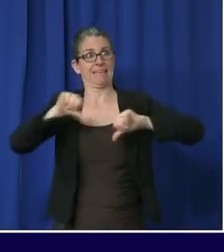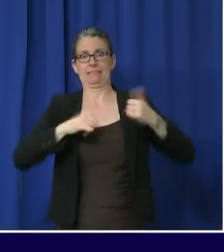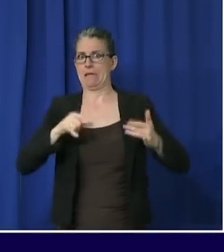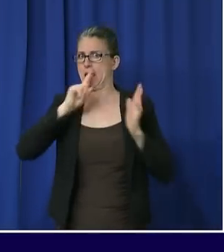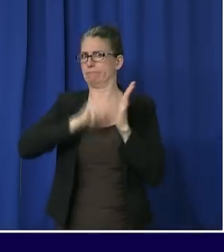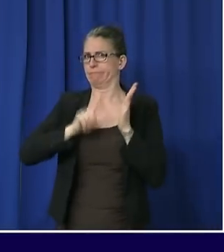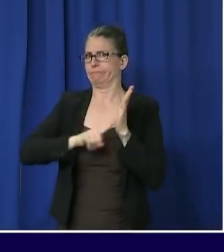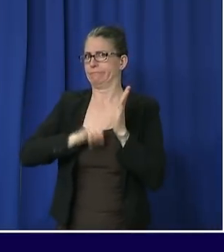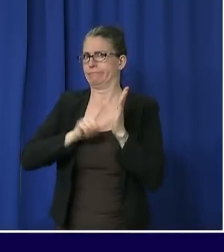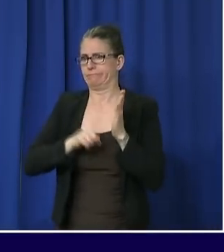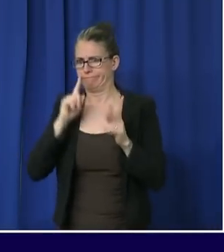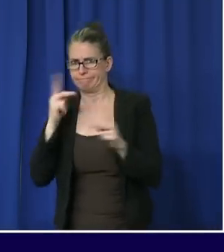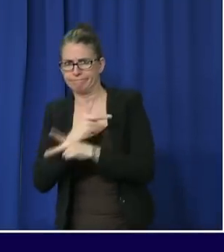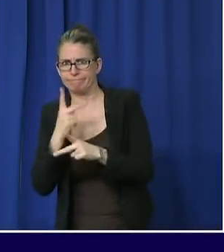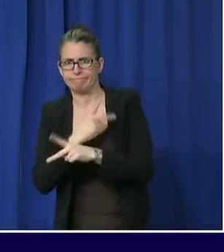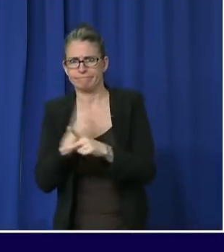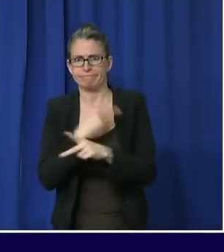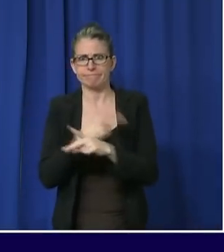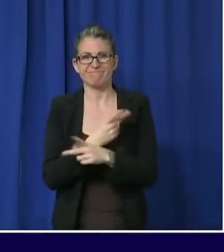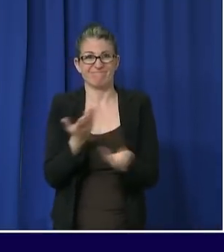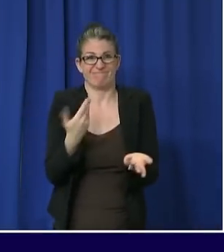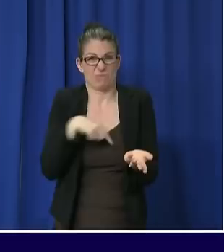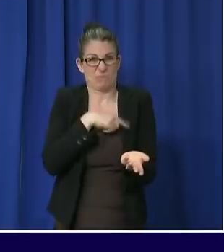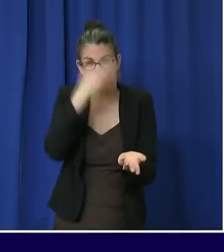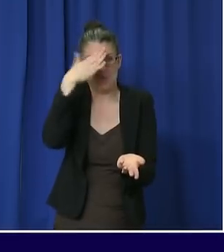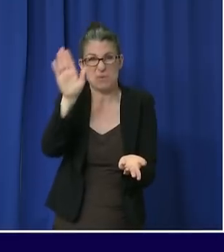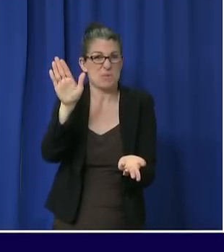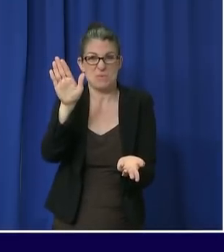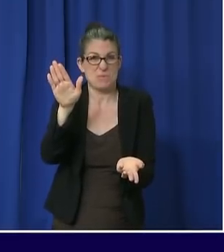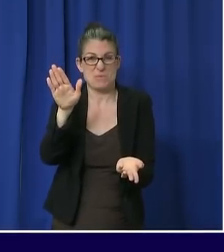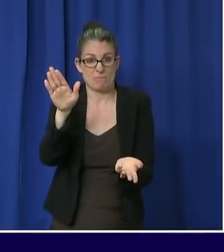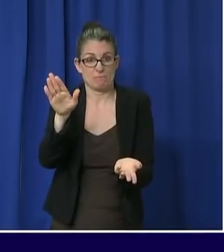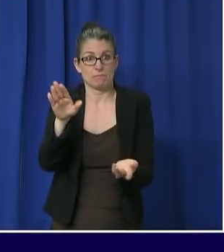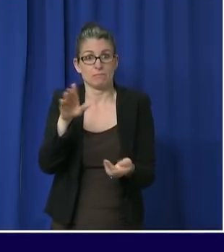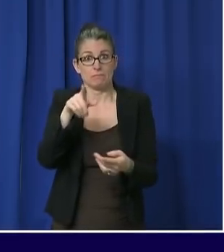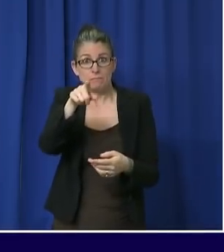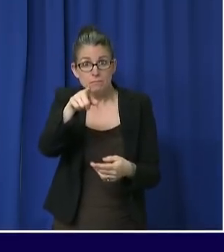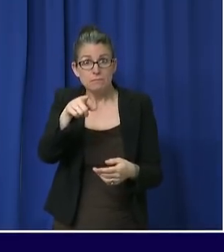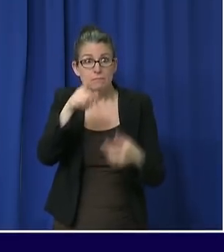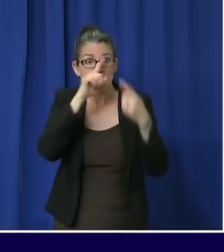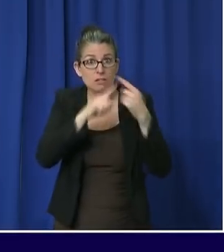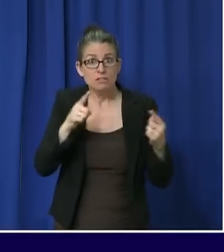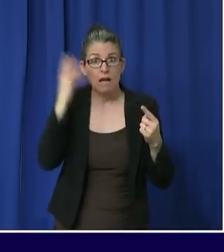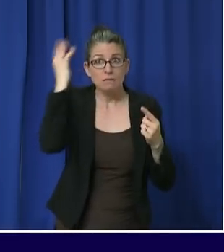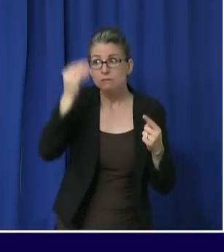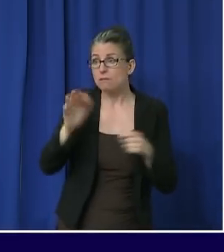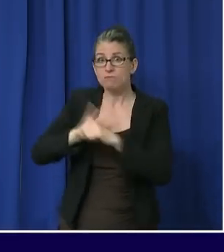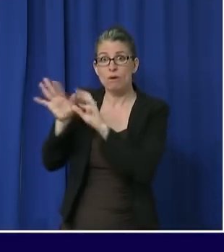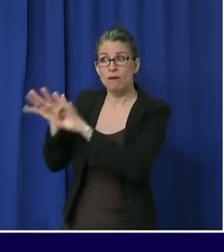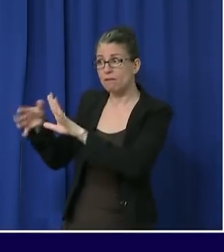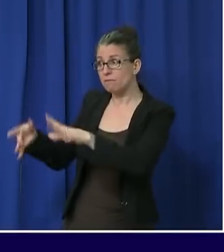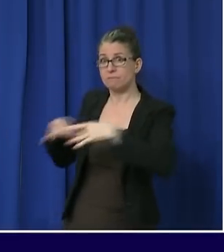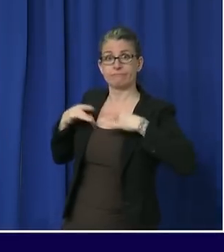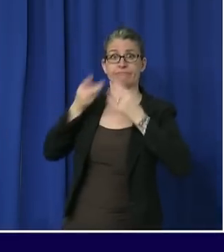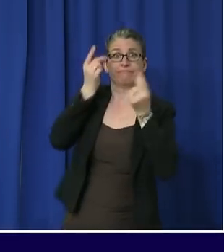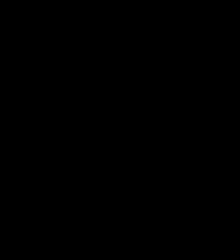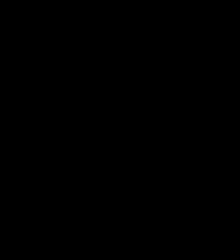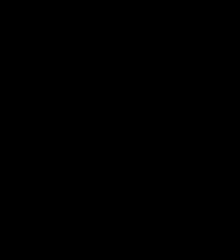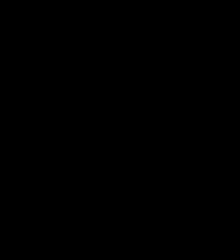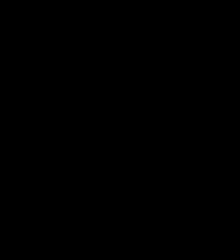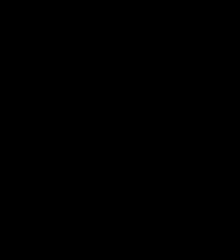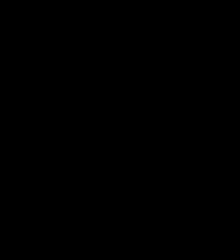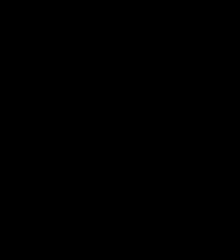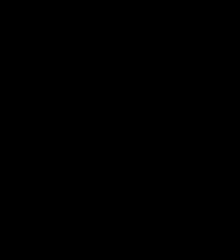tell. We do know that individuals with allergies may be predisposed to other respiratory conditions like asthma, and